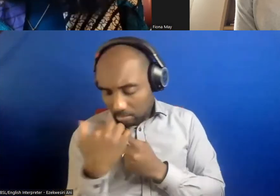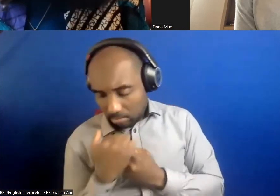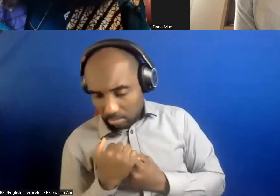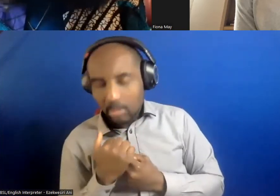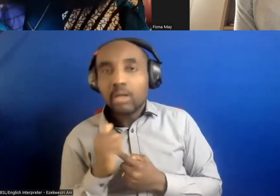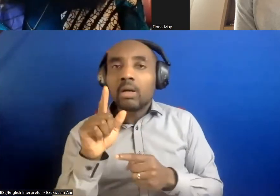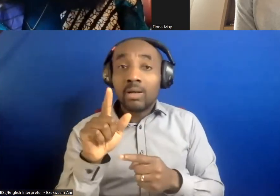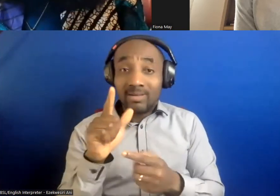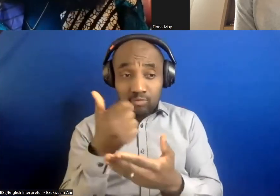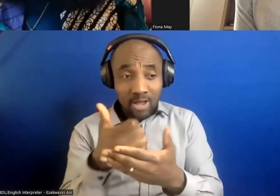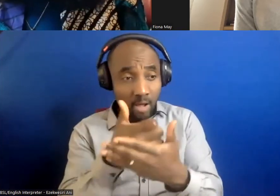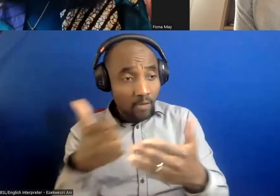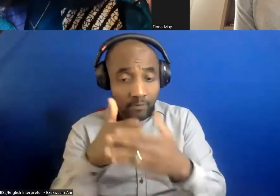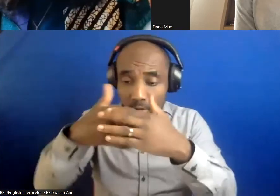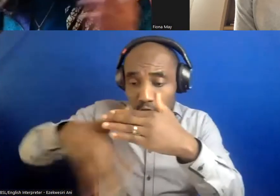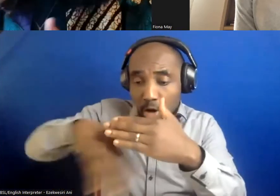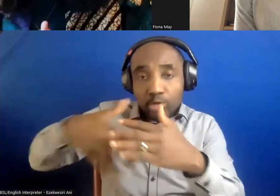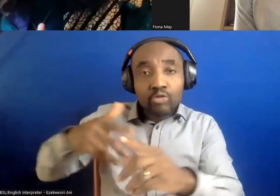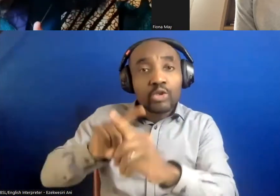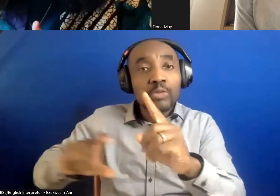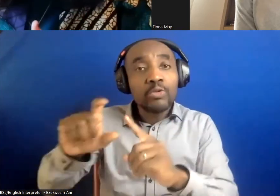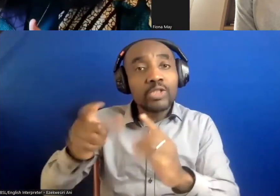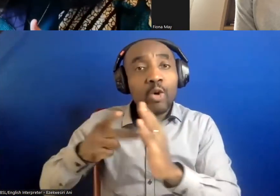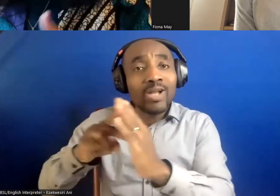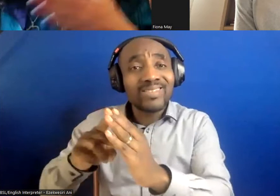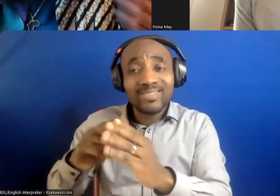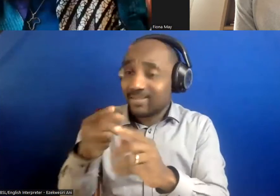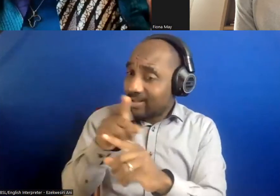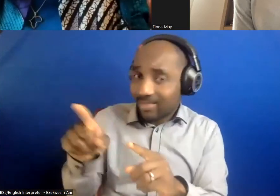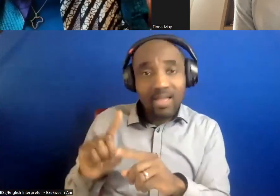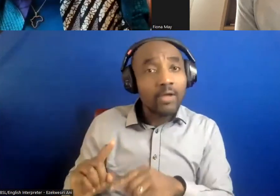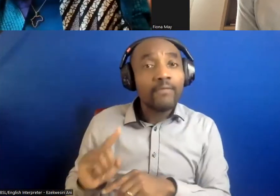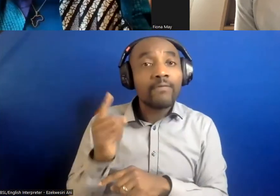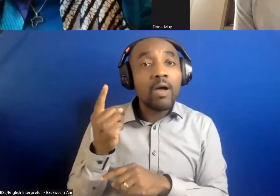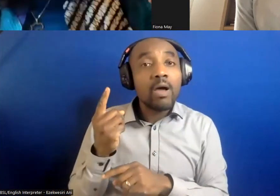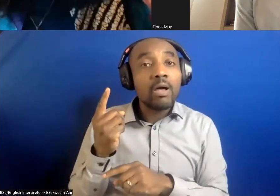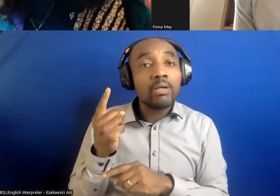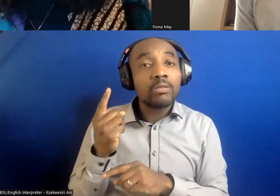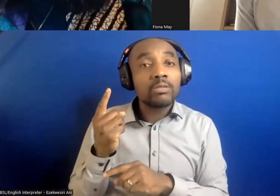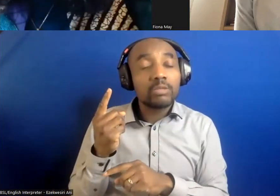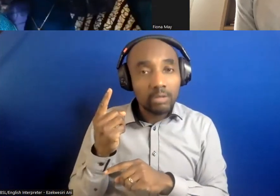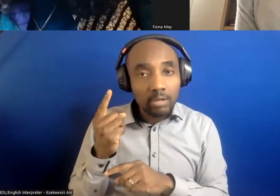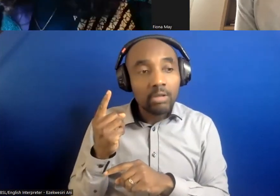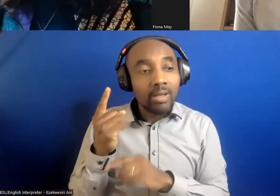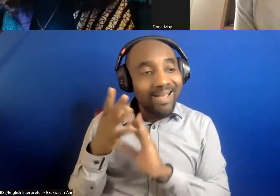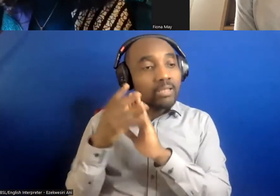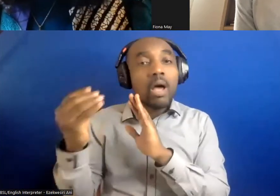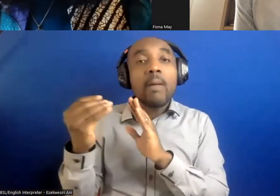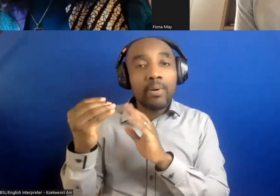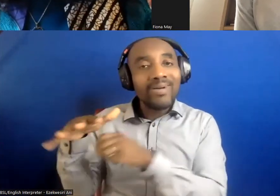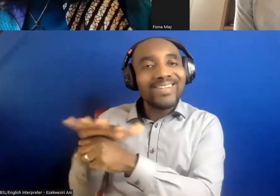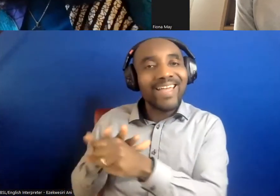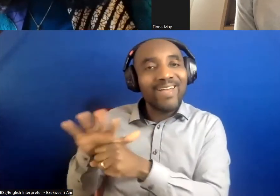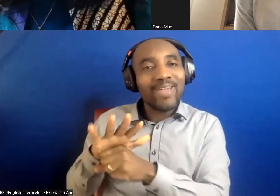from grassroots community organizations are the first of difference, right? So you are the first of difference in those spaces, a coin turned by